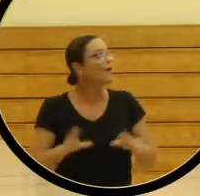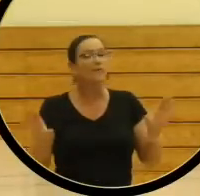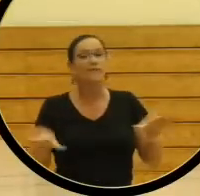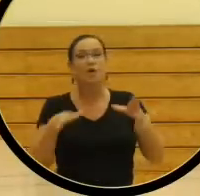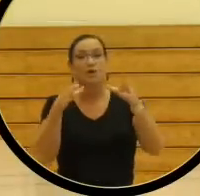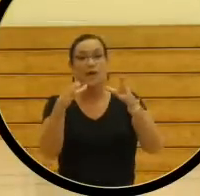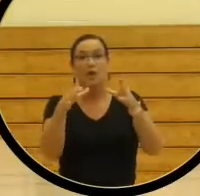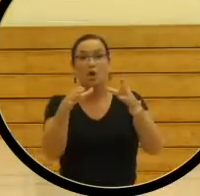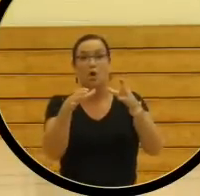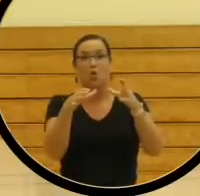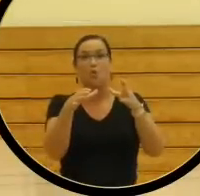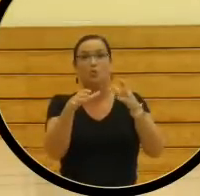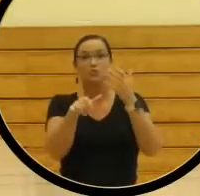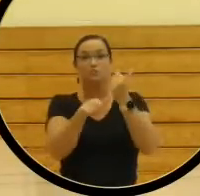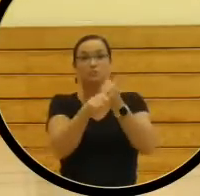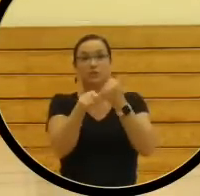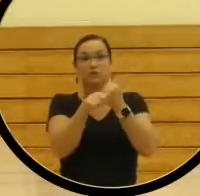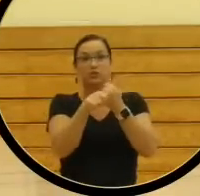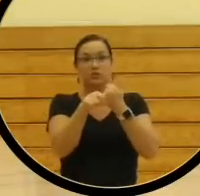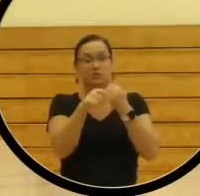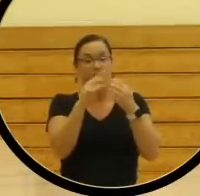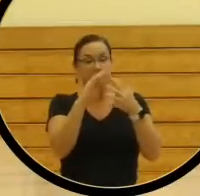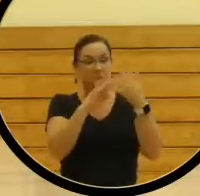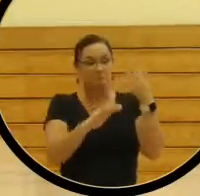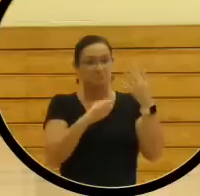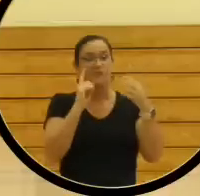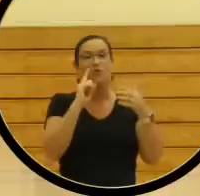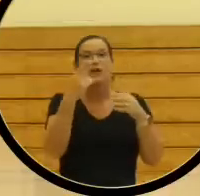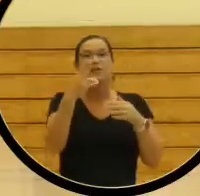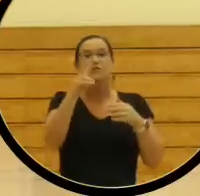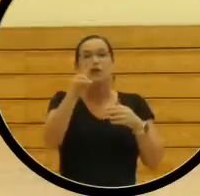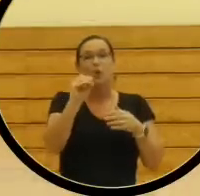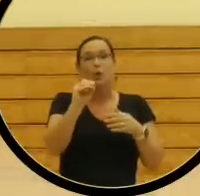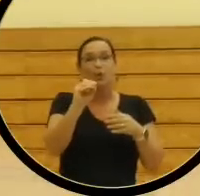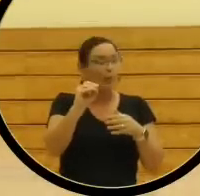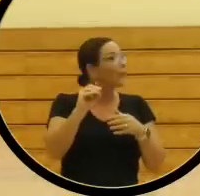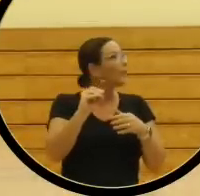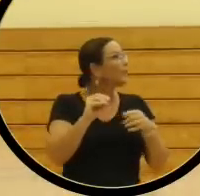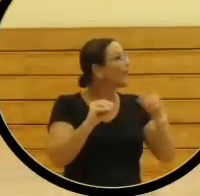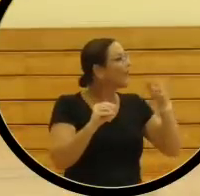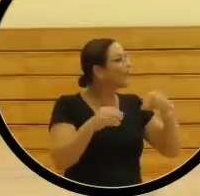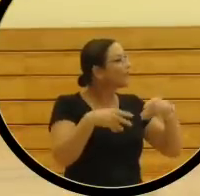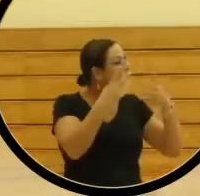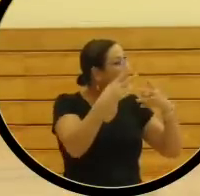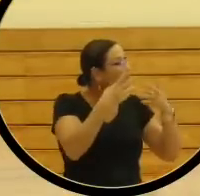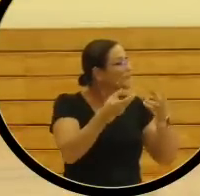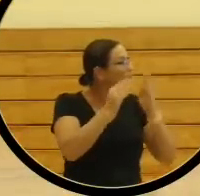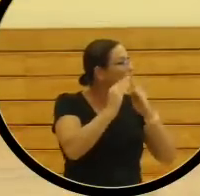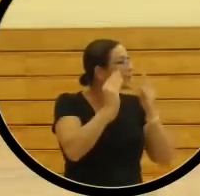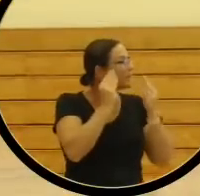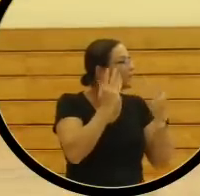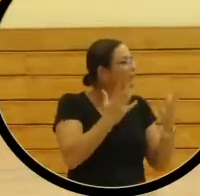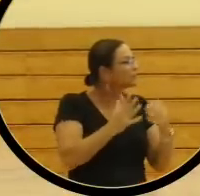hazards for the Civil HVO updates, and then you can scroll down for further information.